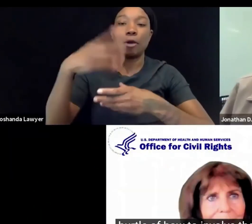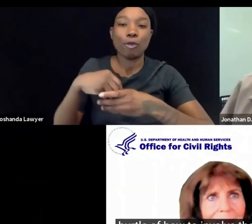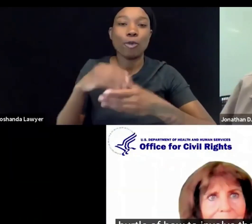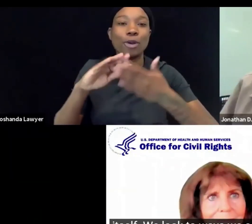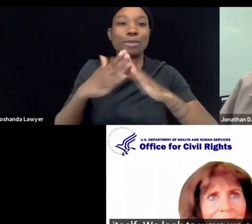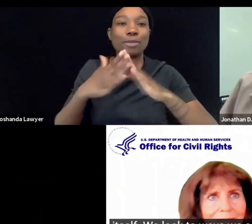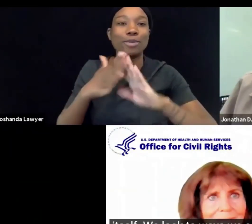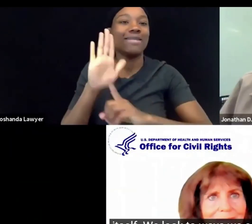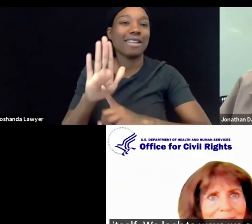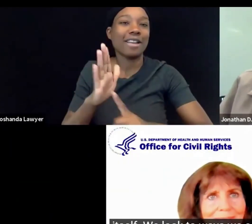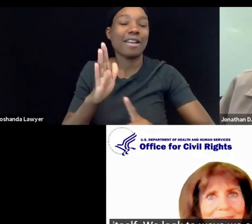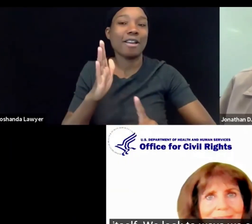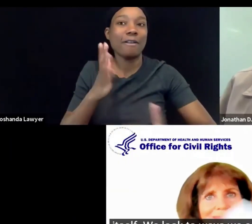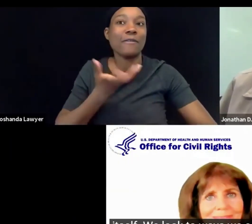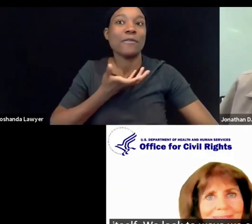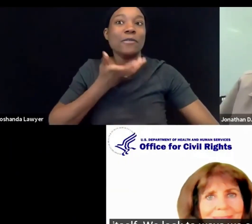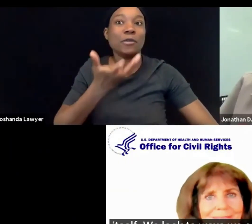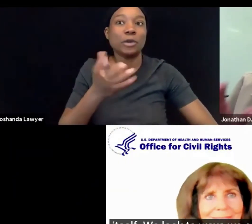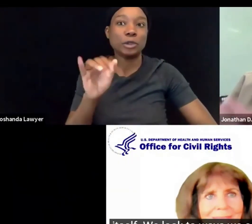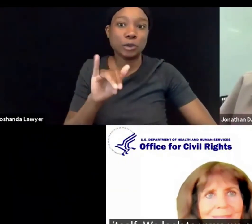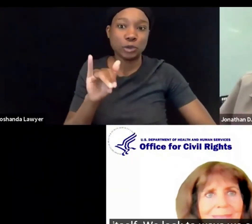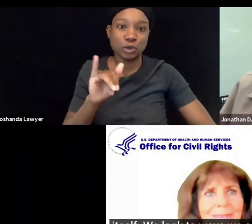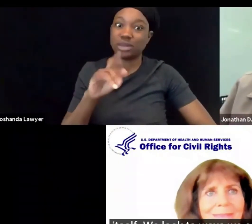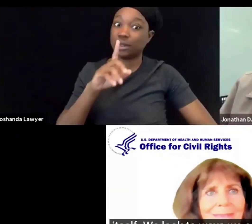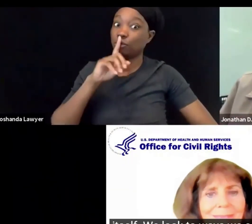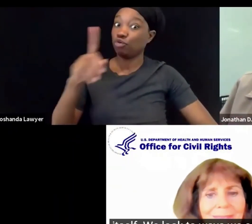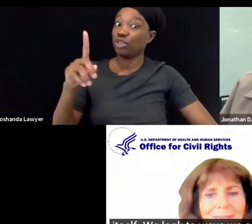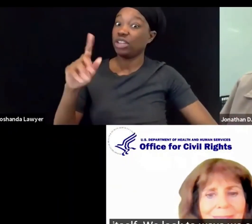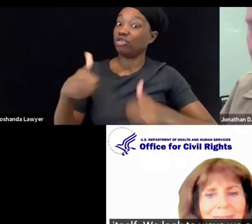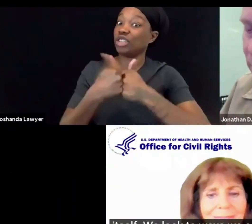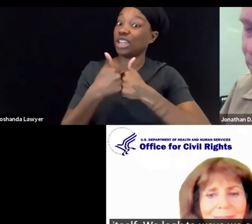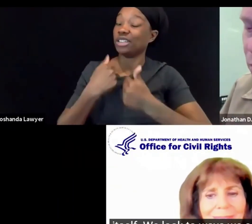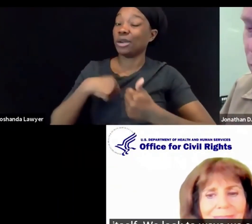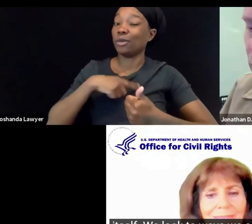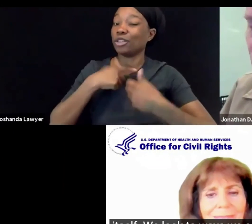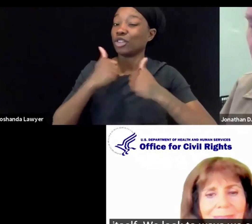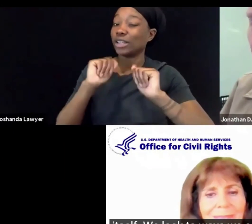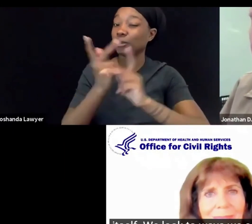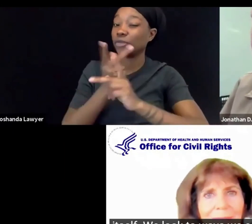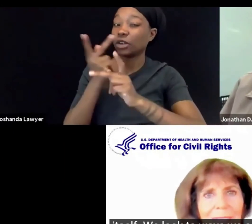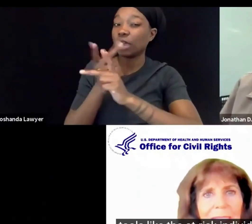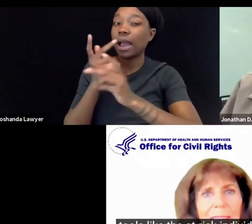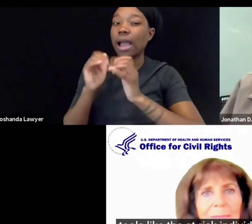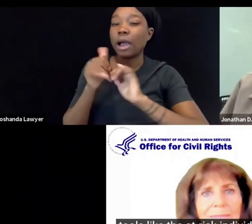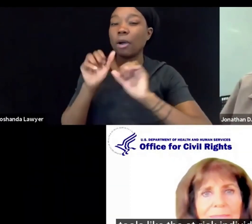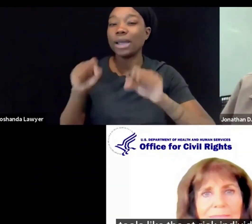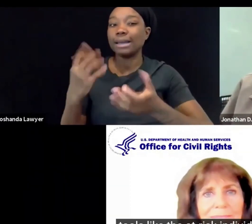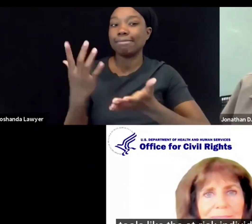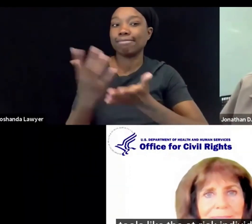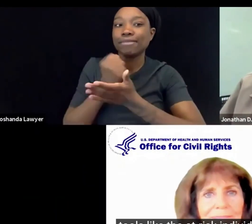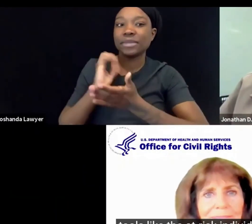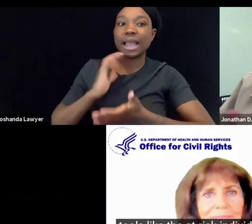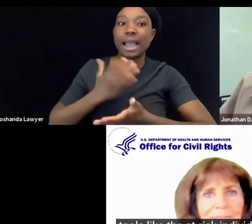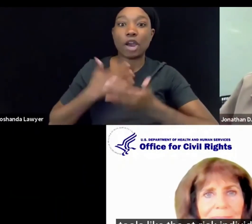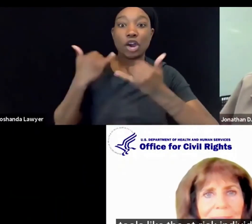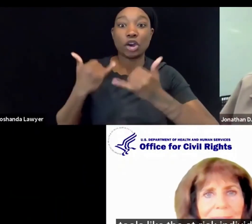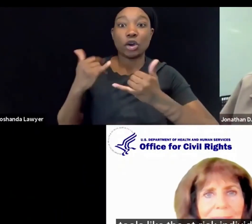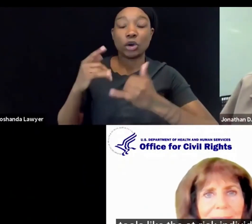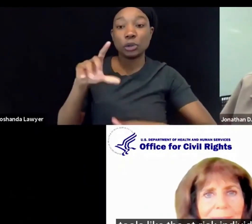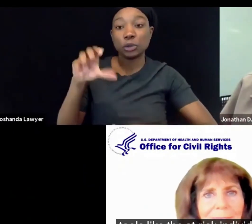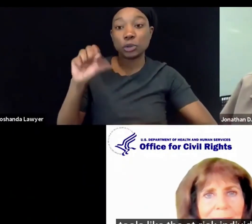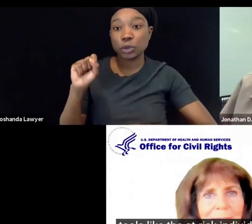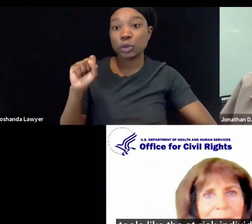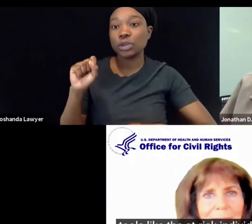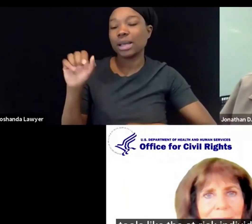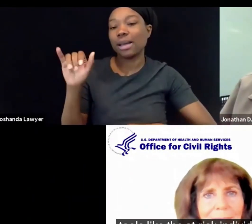itself. So these are real challenges, and we look to ways that we can leverage our existing tools like the At-Risk